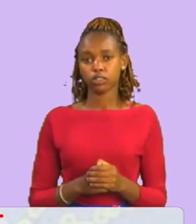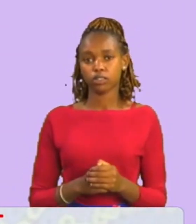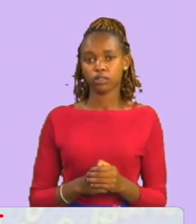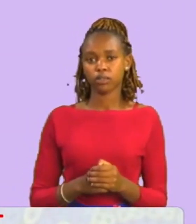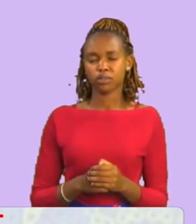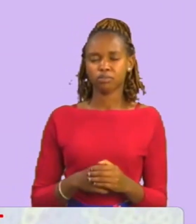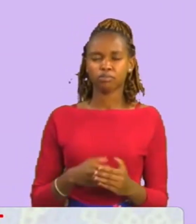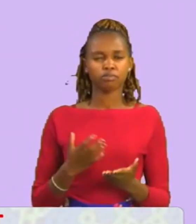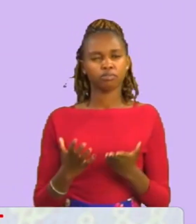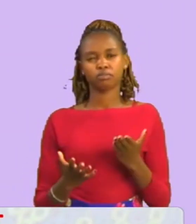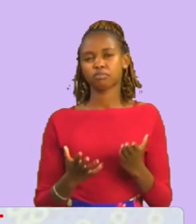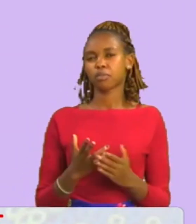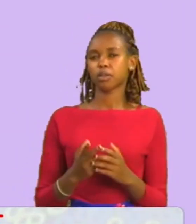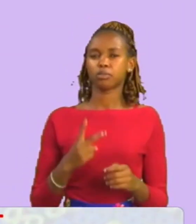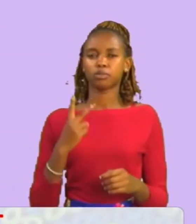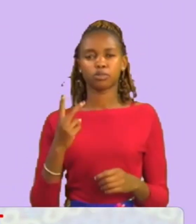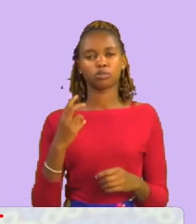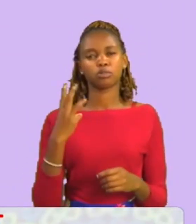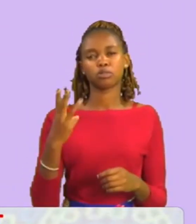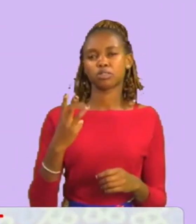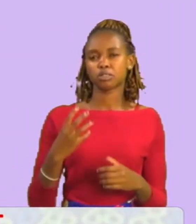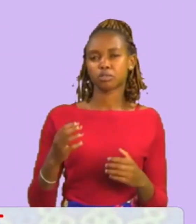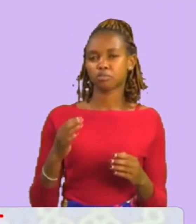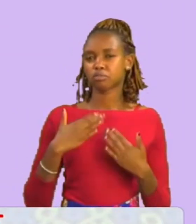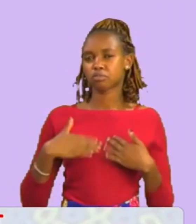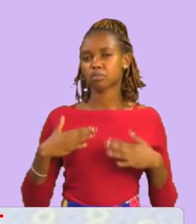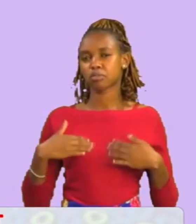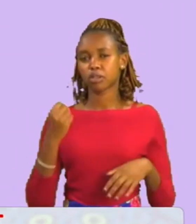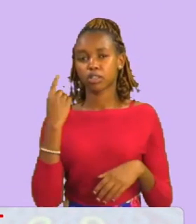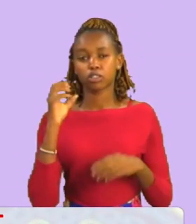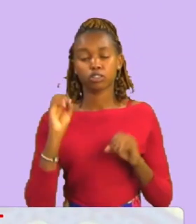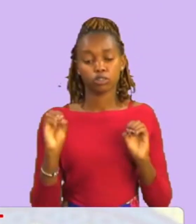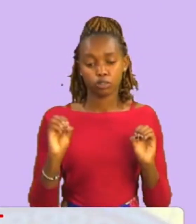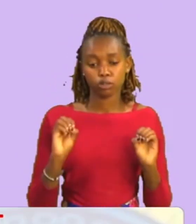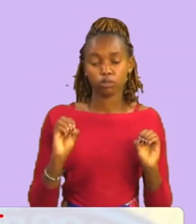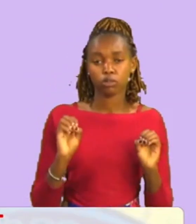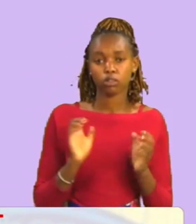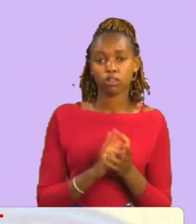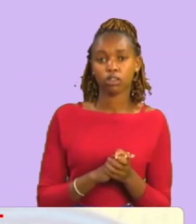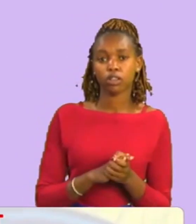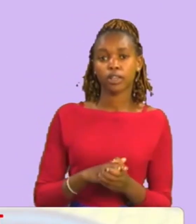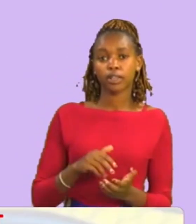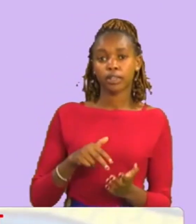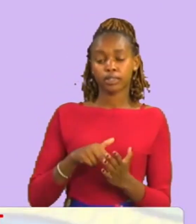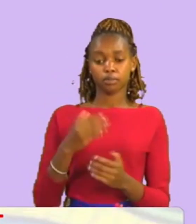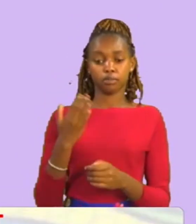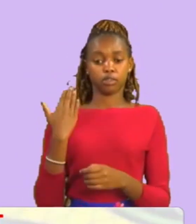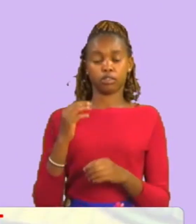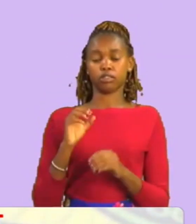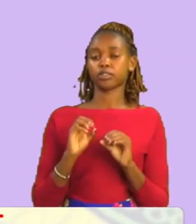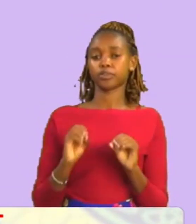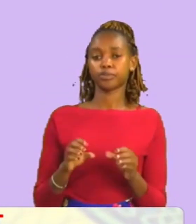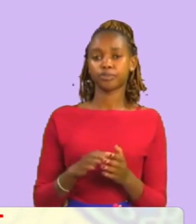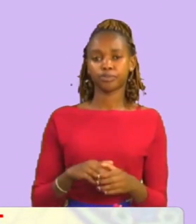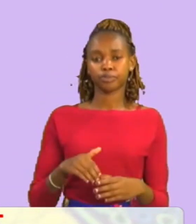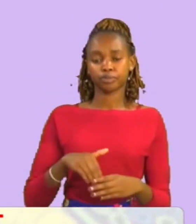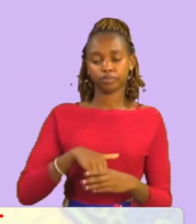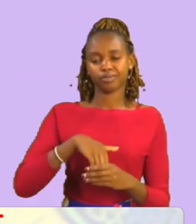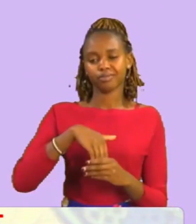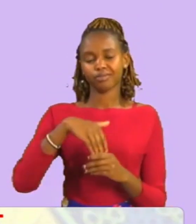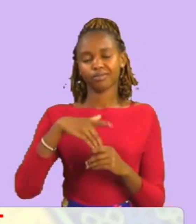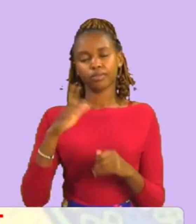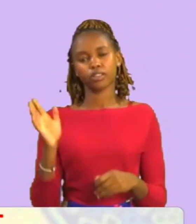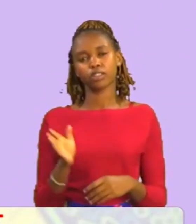guys already kuna kuelewa, ndio. Utafanya nini? Always simama nyuma, and it's okay to come out of that